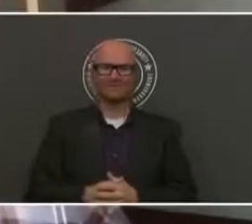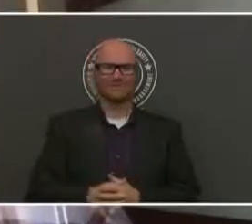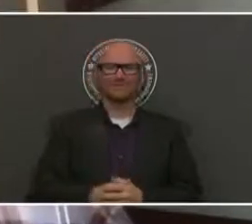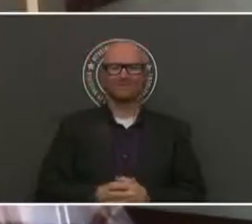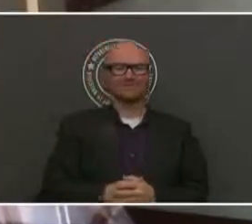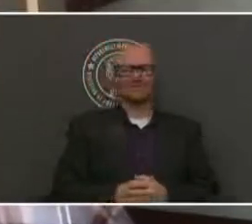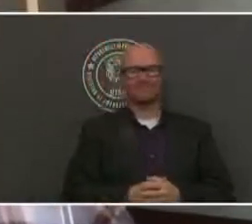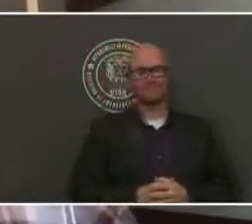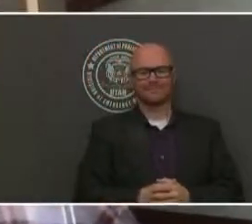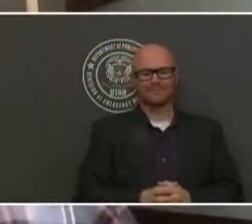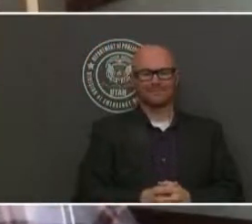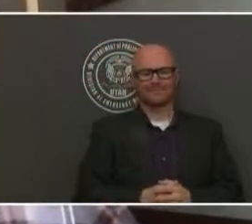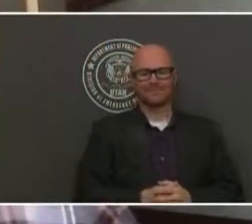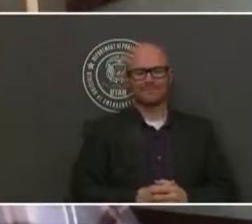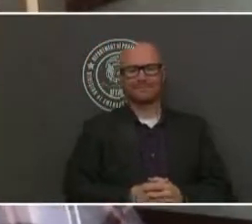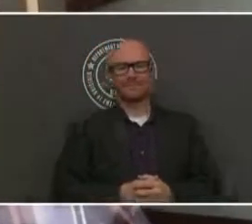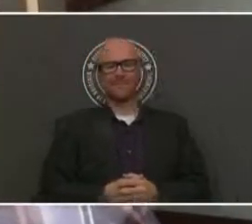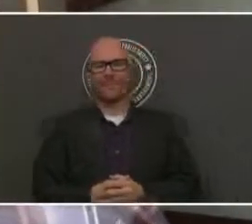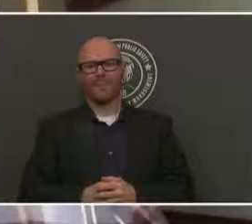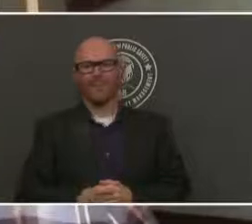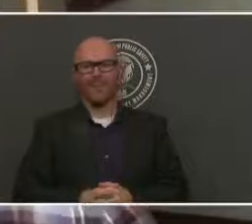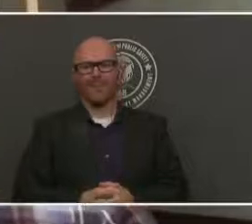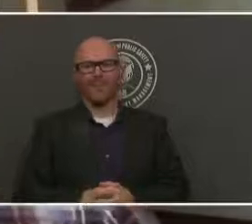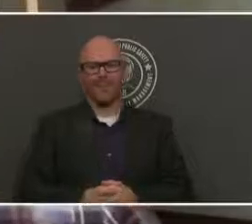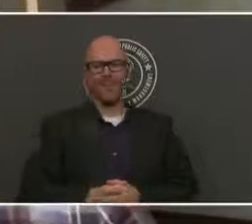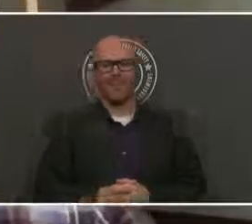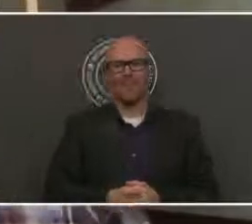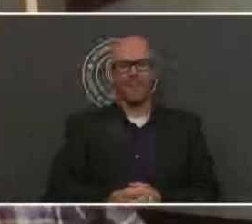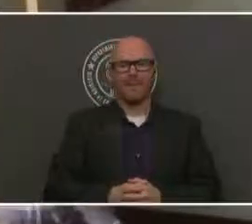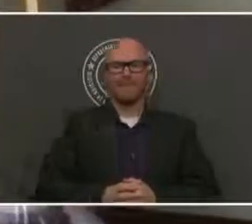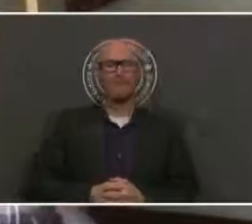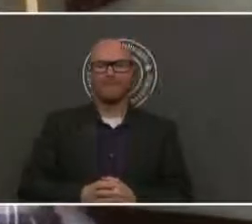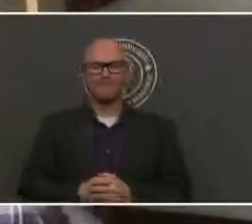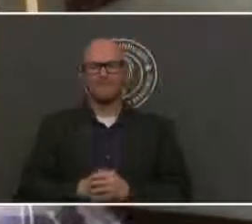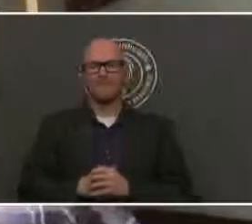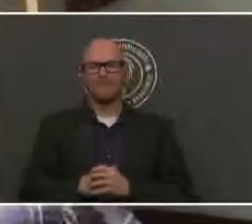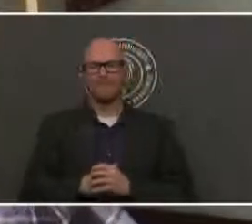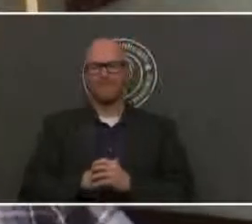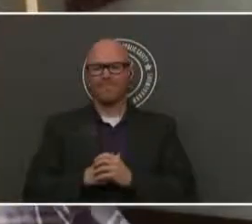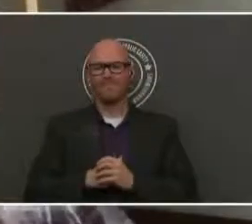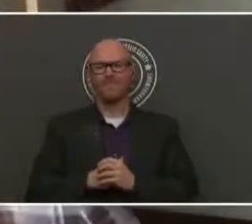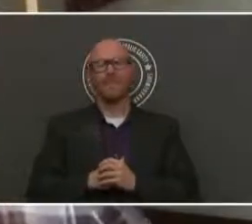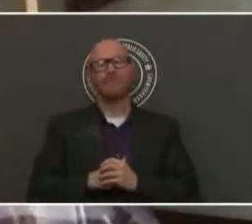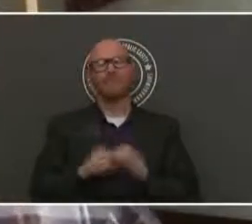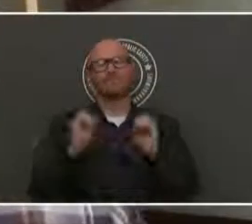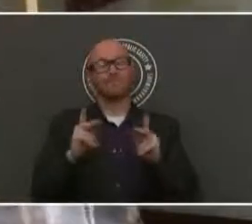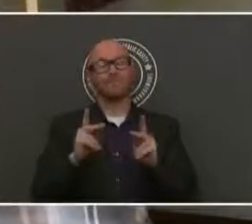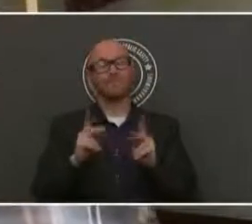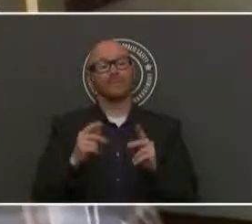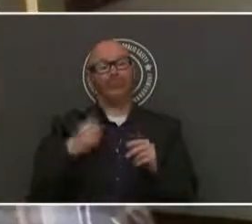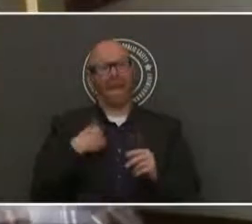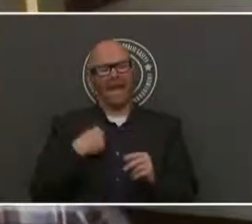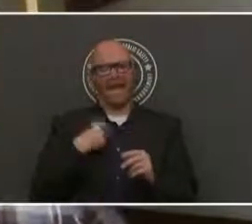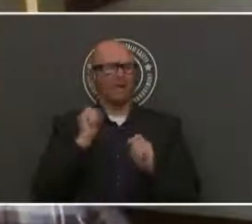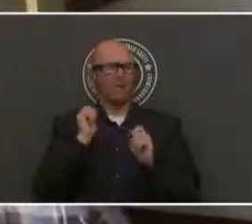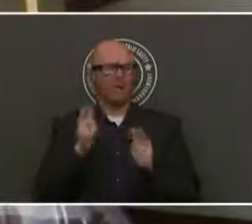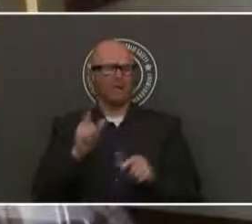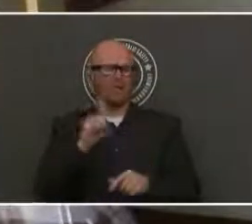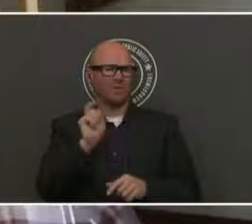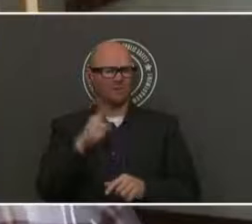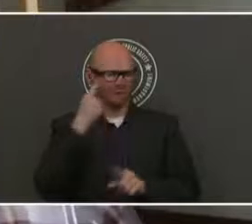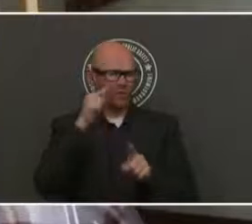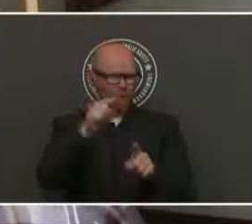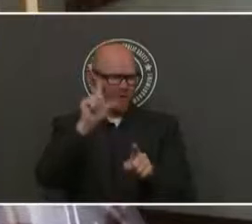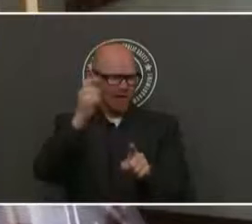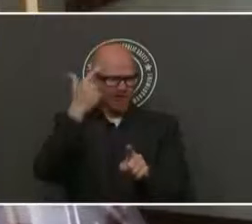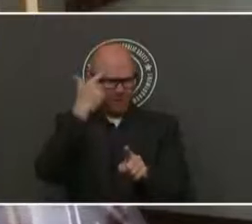Good morning, Governor. How's my audio? You're good, Jacob. Good. I just had a quick question for you going back